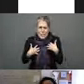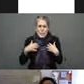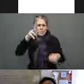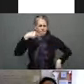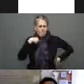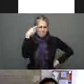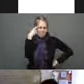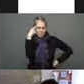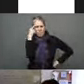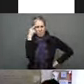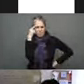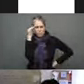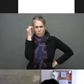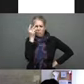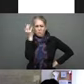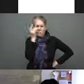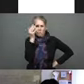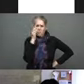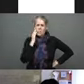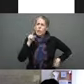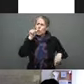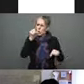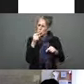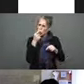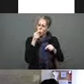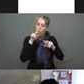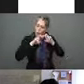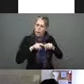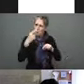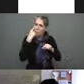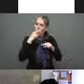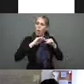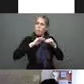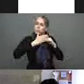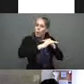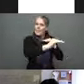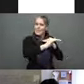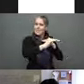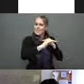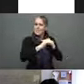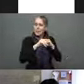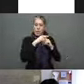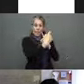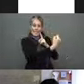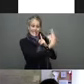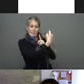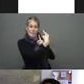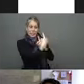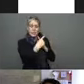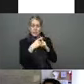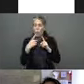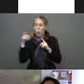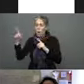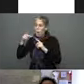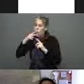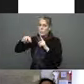checked it all for the prosody of the of the of the stimuli and the responses. And the reason I ask